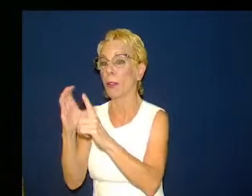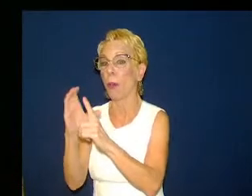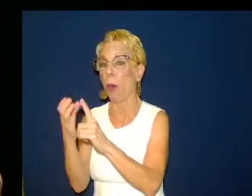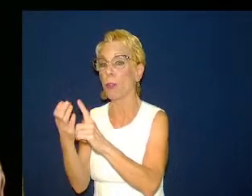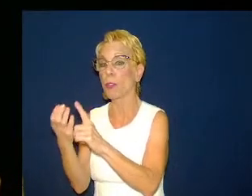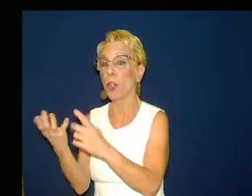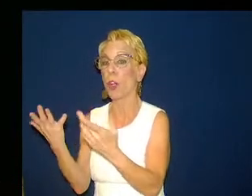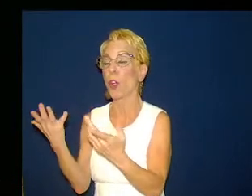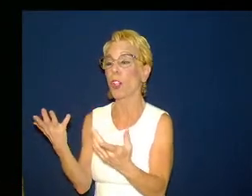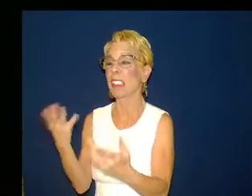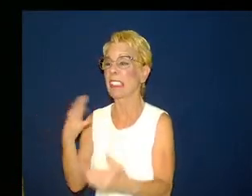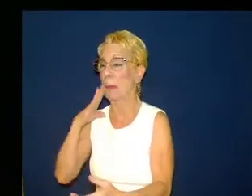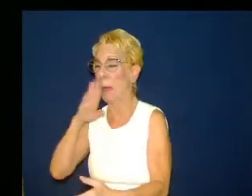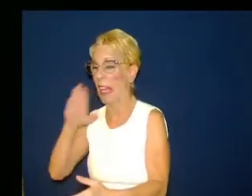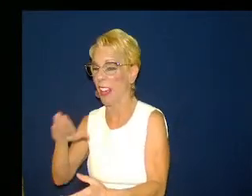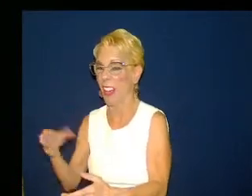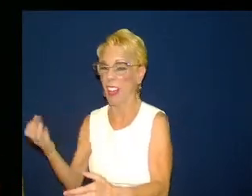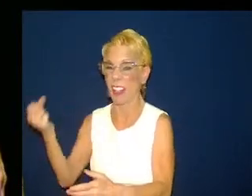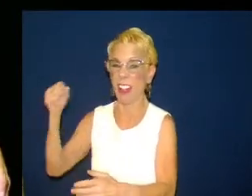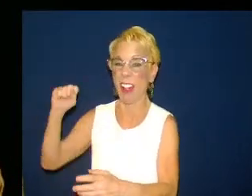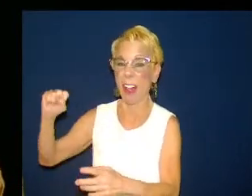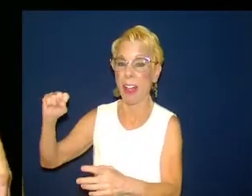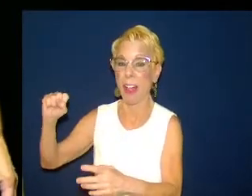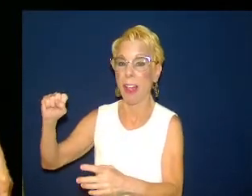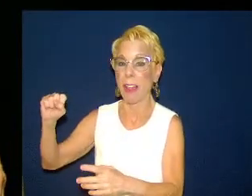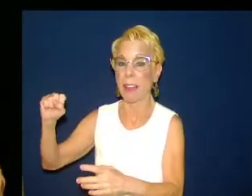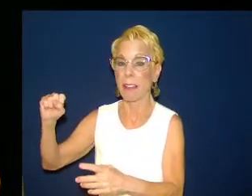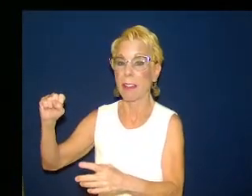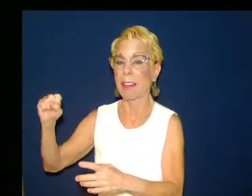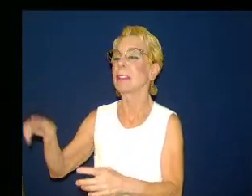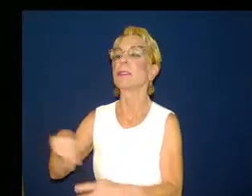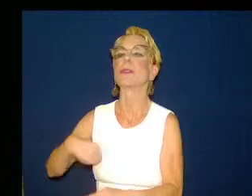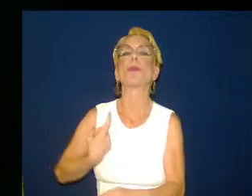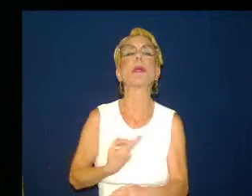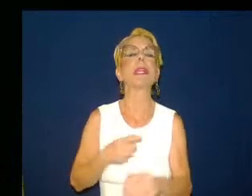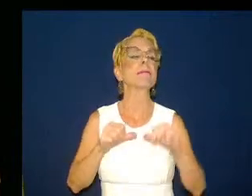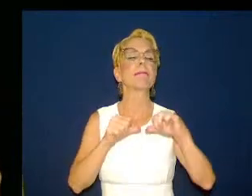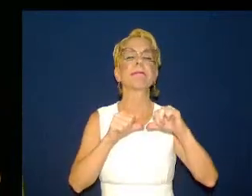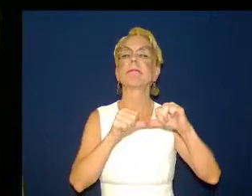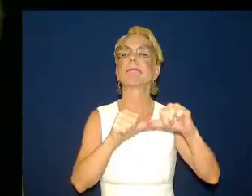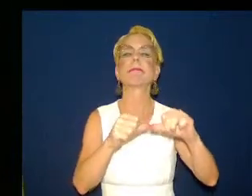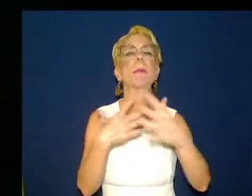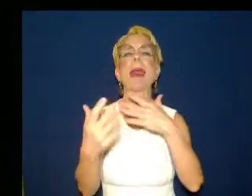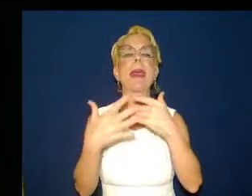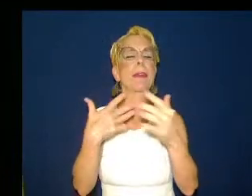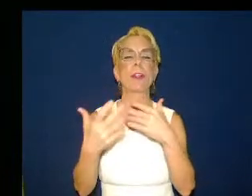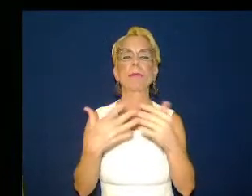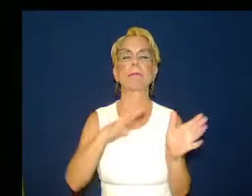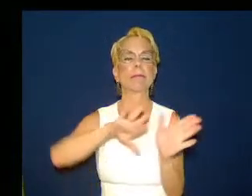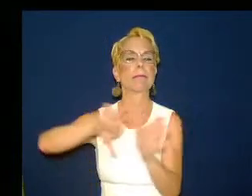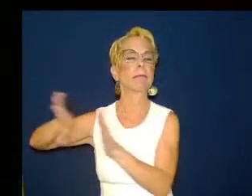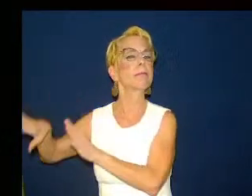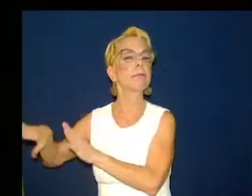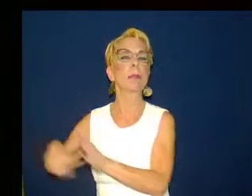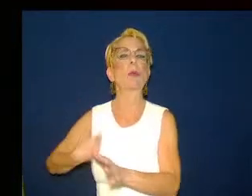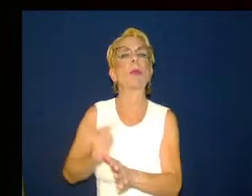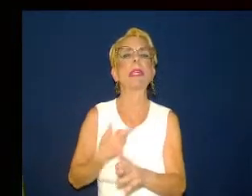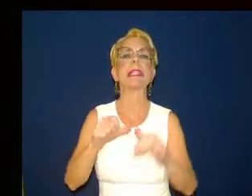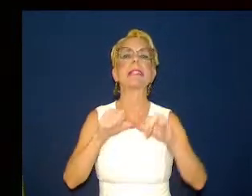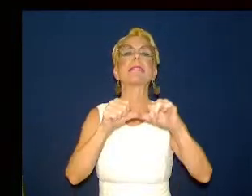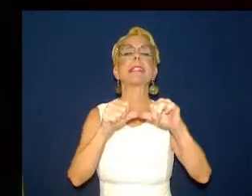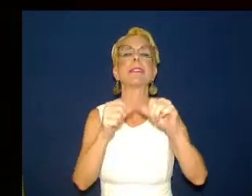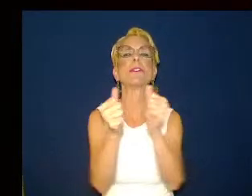in Christ, He calls us to remain true to Him. And church, I want to say this before we take that last point.